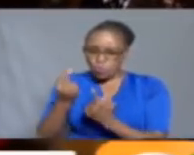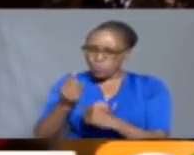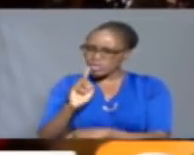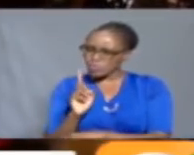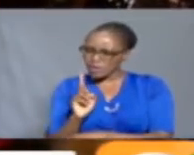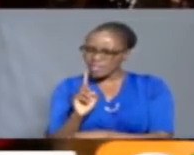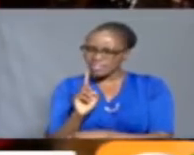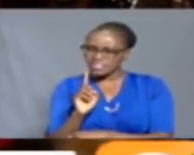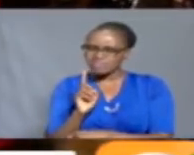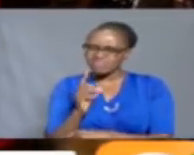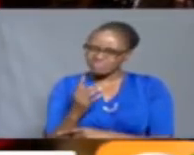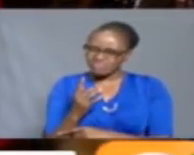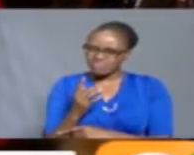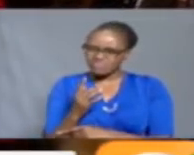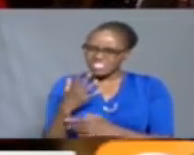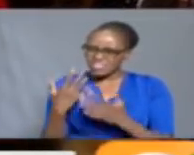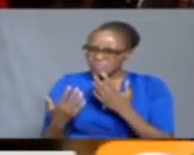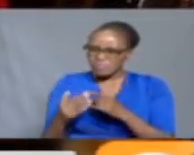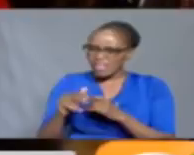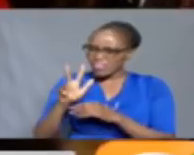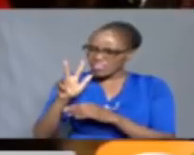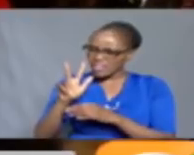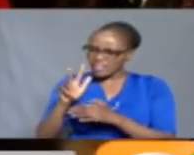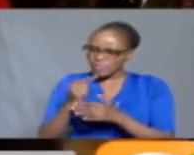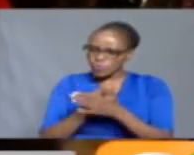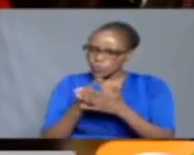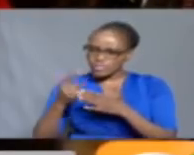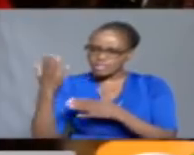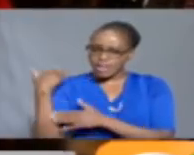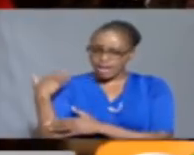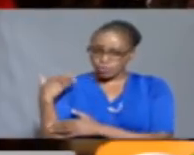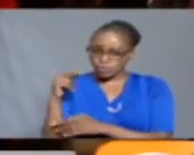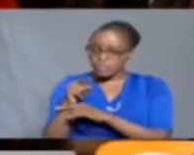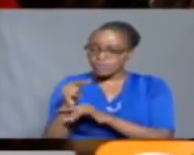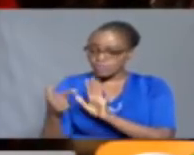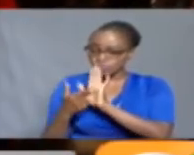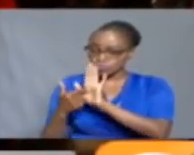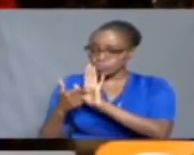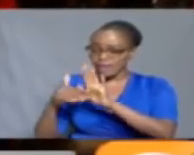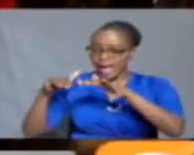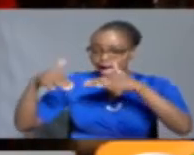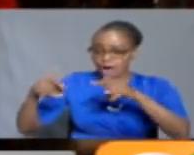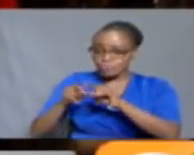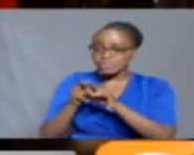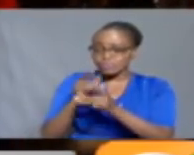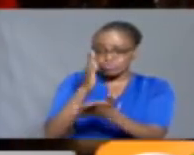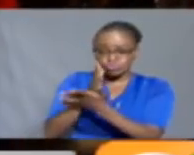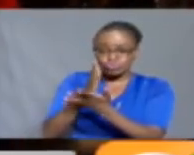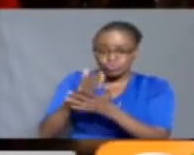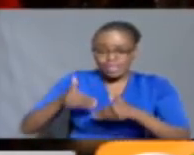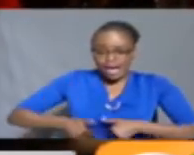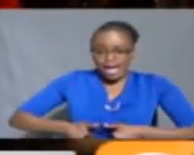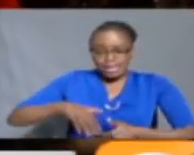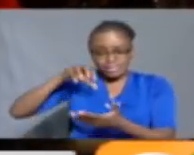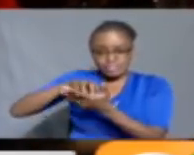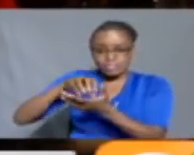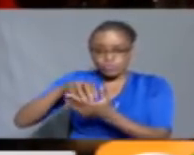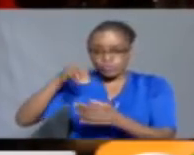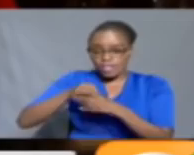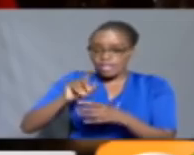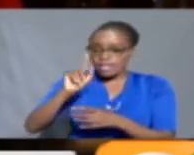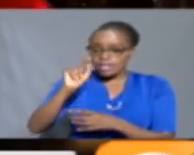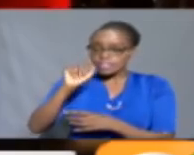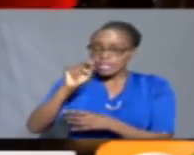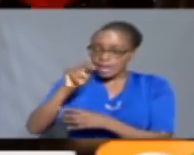like not less than 3 weeks ago. This painting a picture of how dire the hunger situation is in Tana